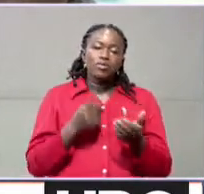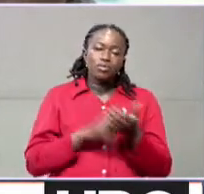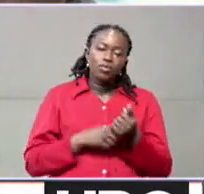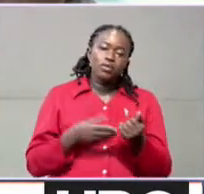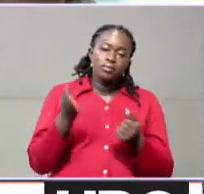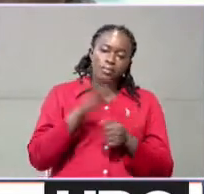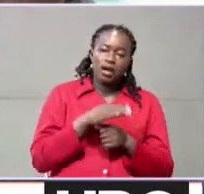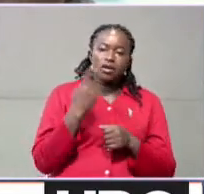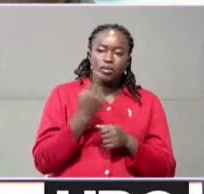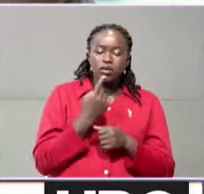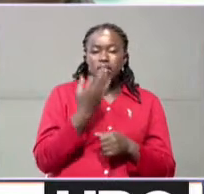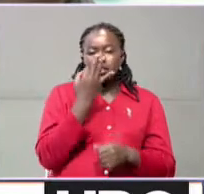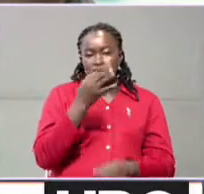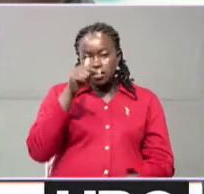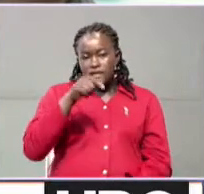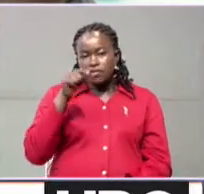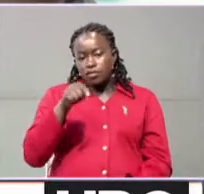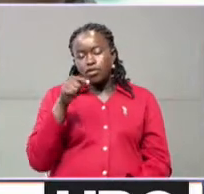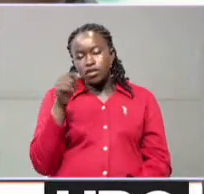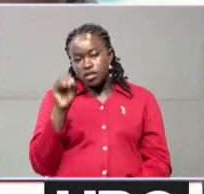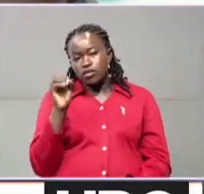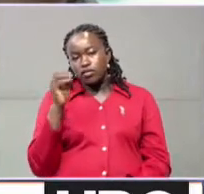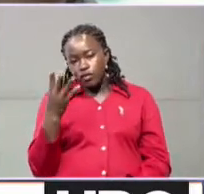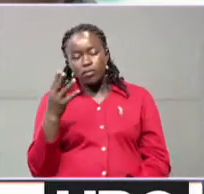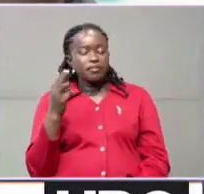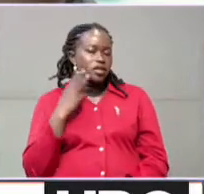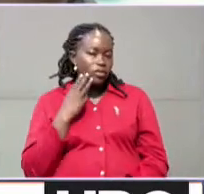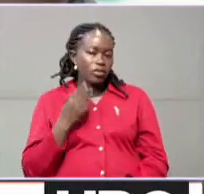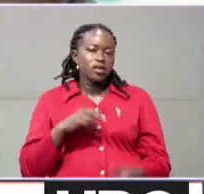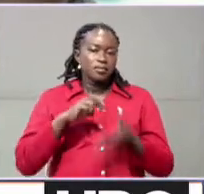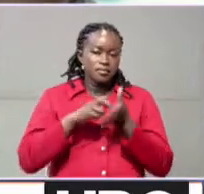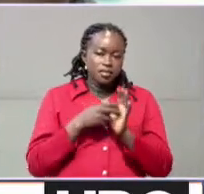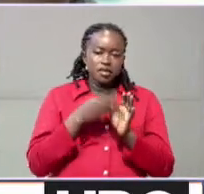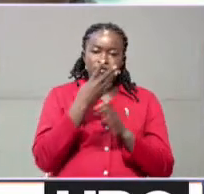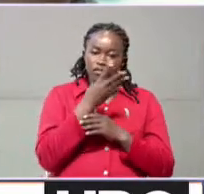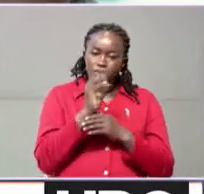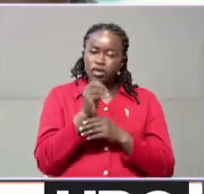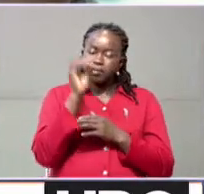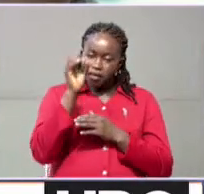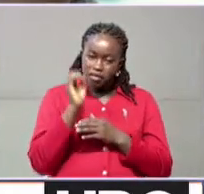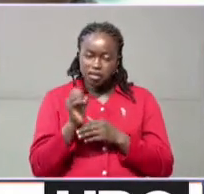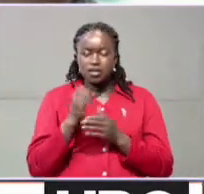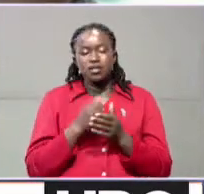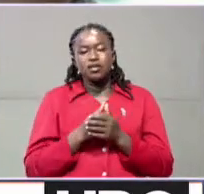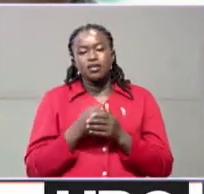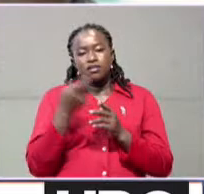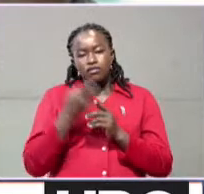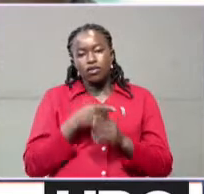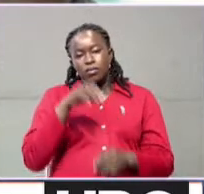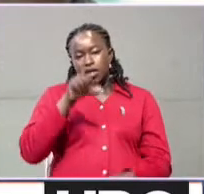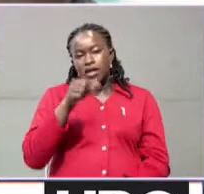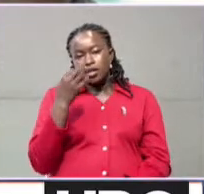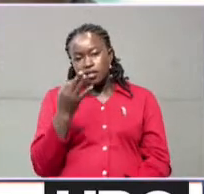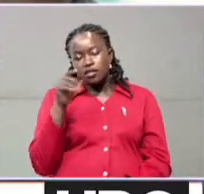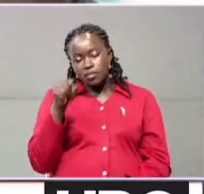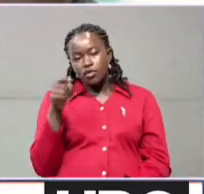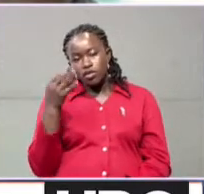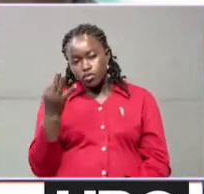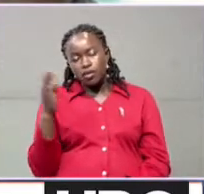only 37.04 million that is 40 out of 93.3